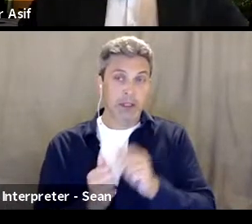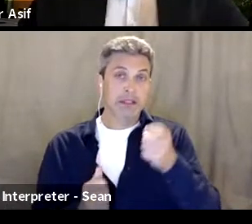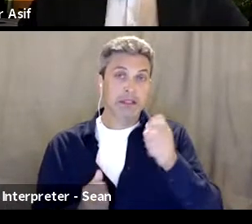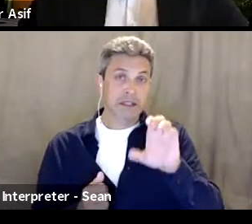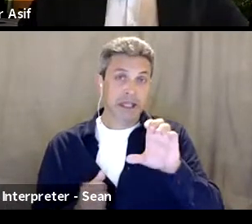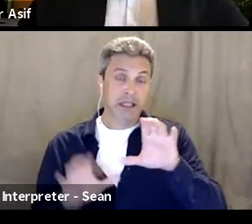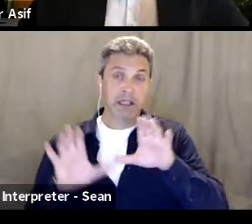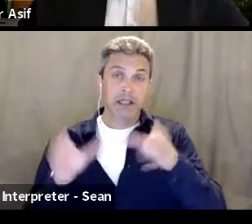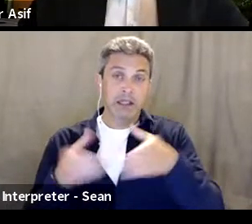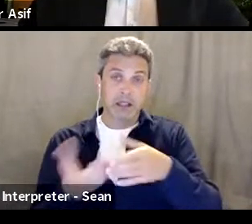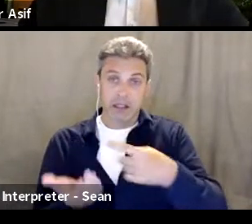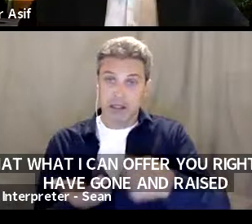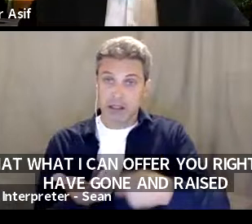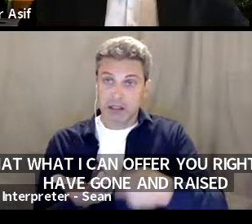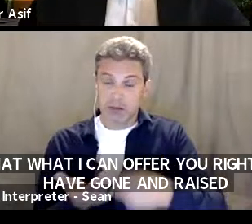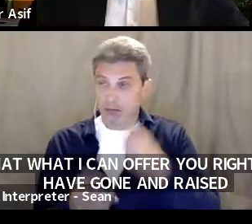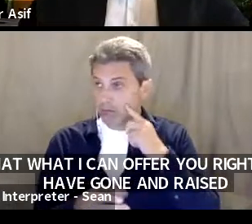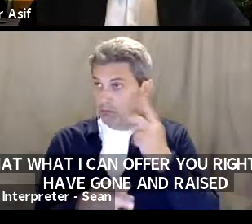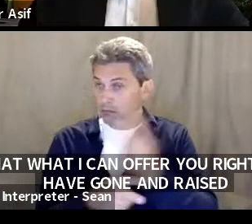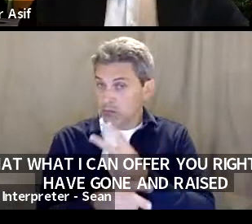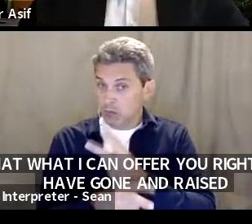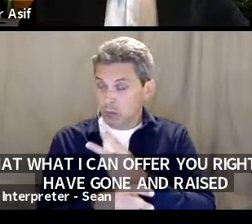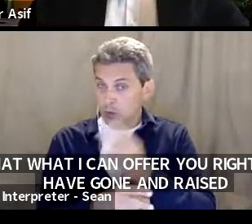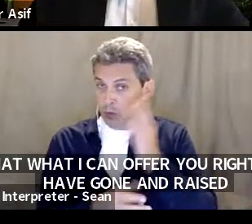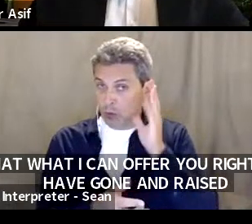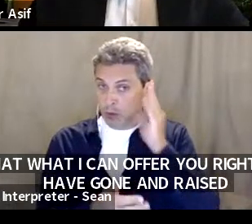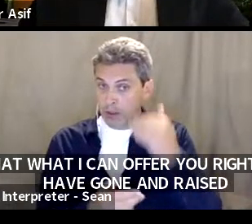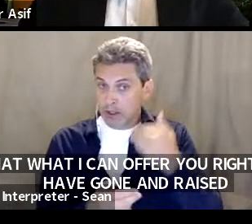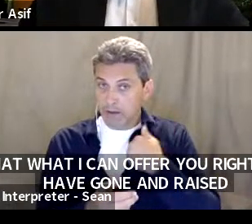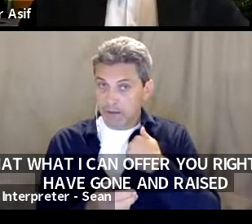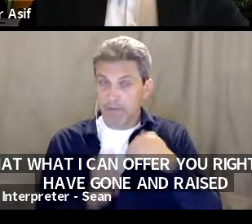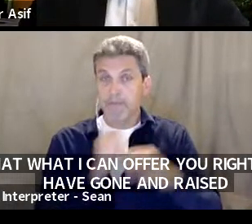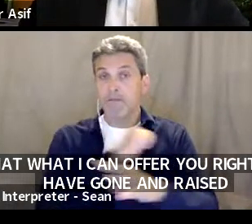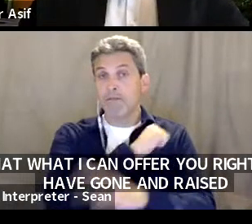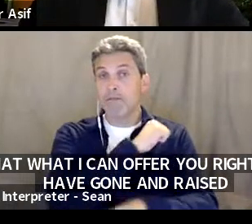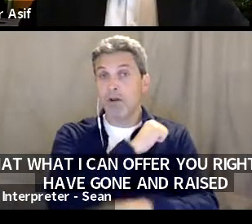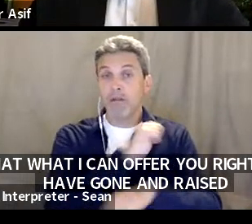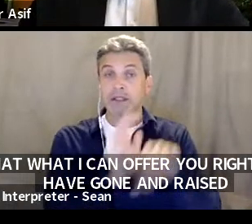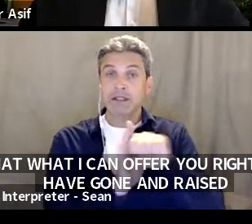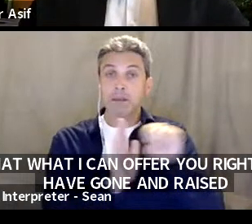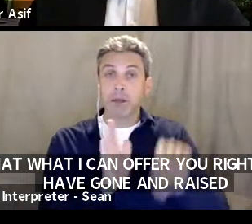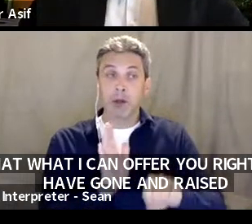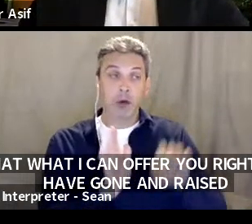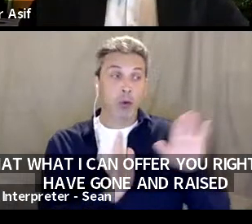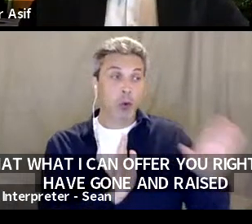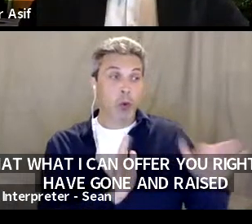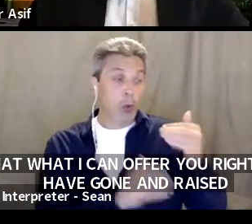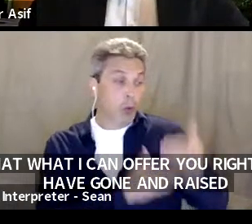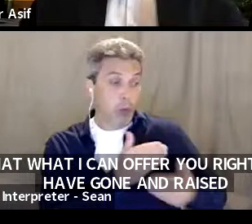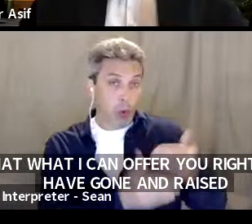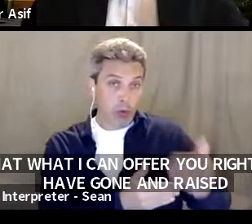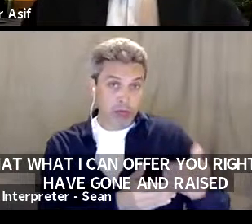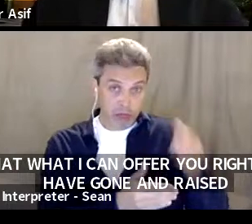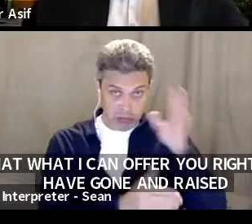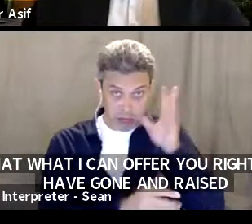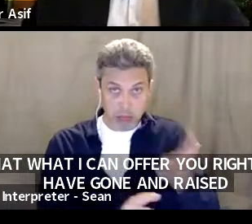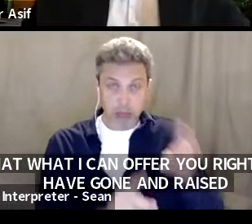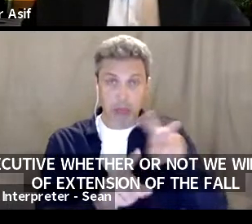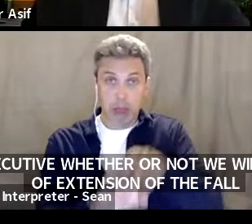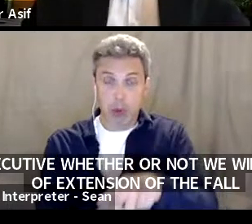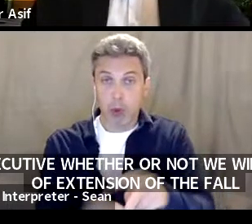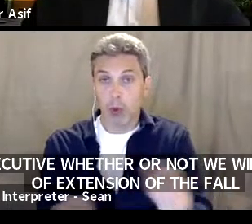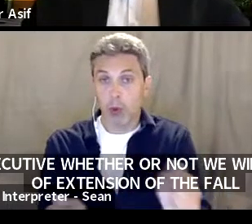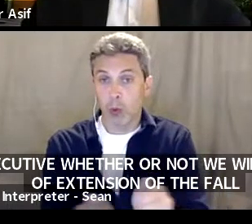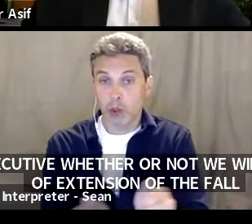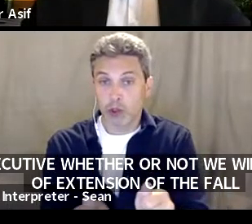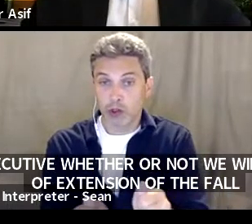we will need some type of an extension of the fall provisions with the expectation of offering a